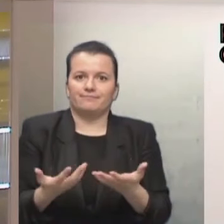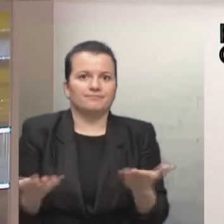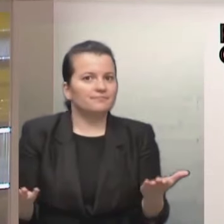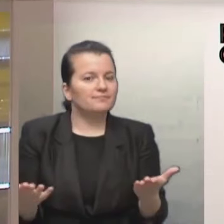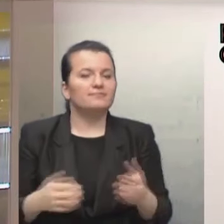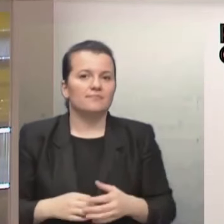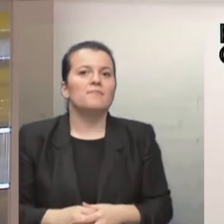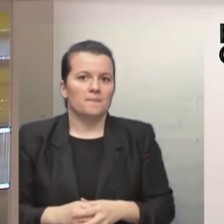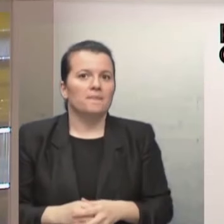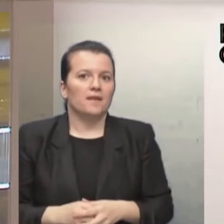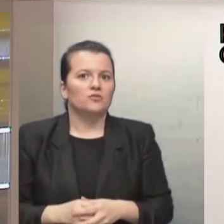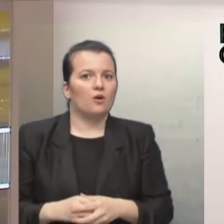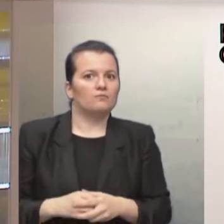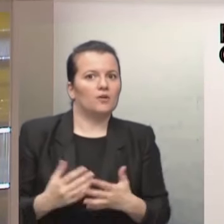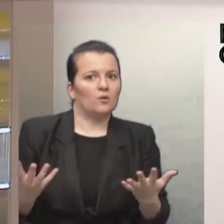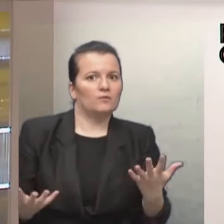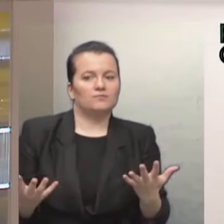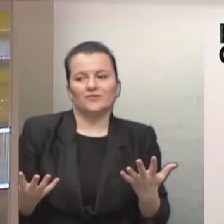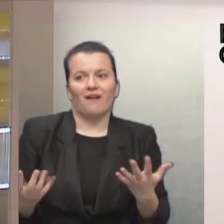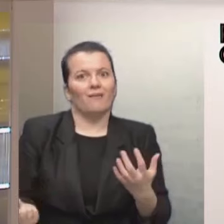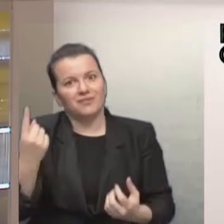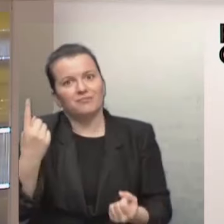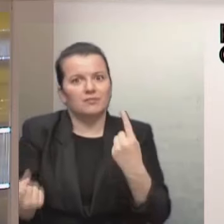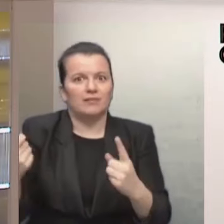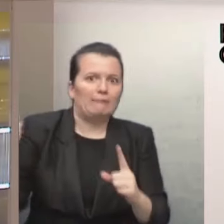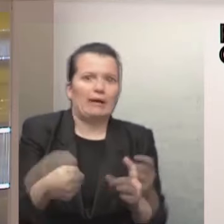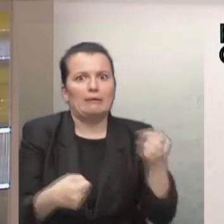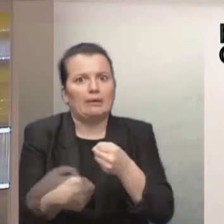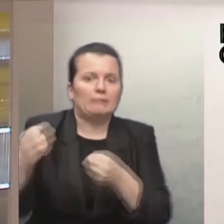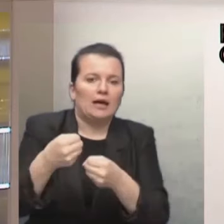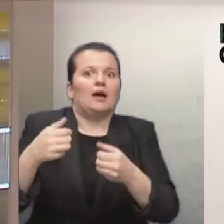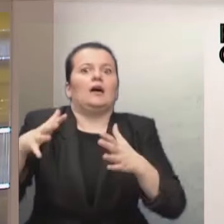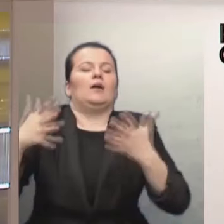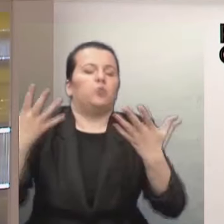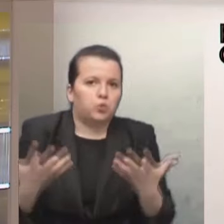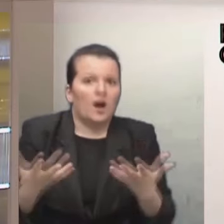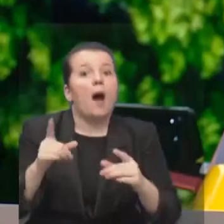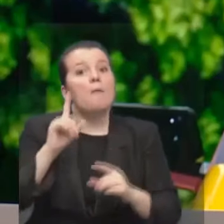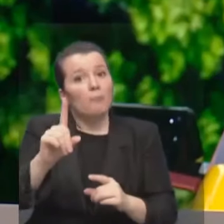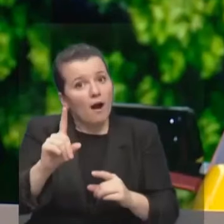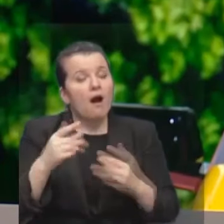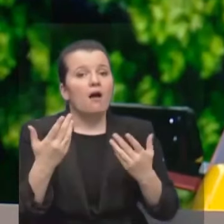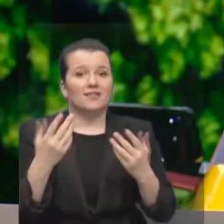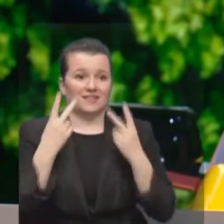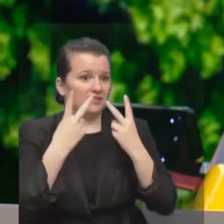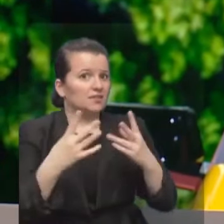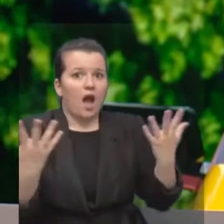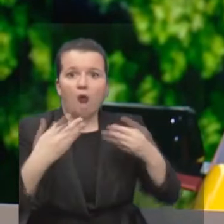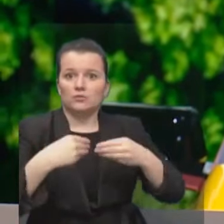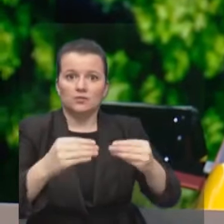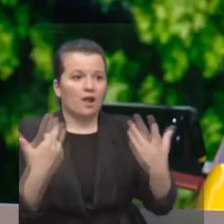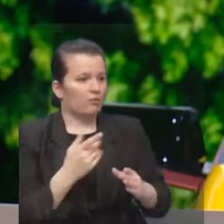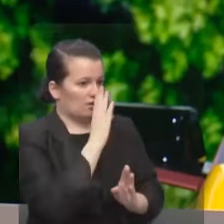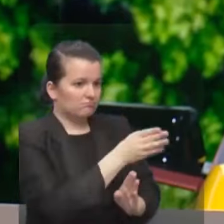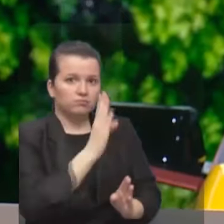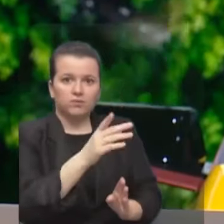a combination of events. But the share of sales to individuals, to private vehicles, which